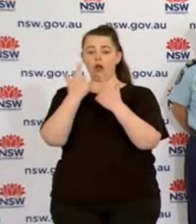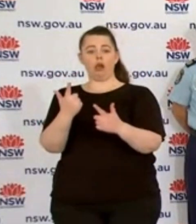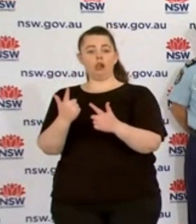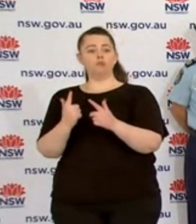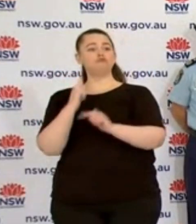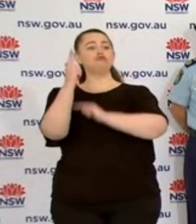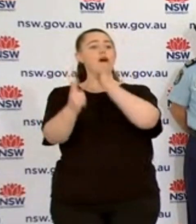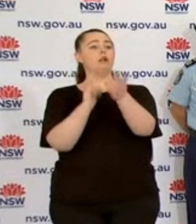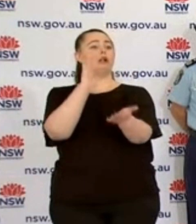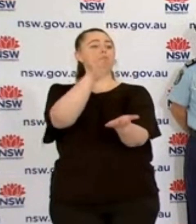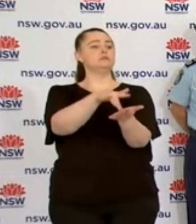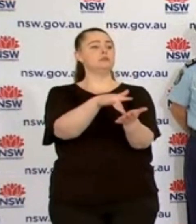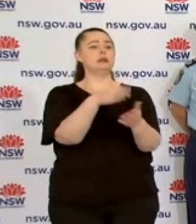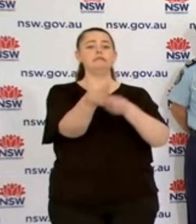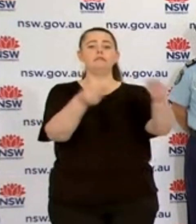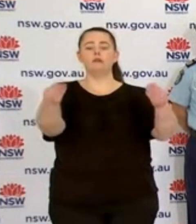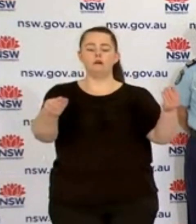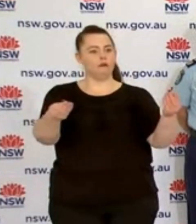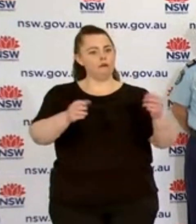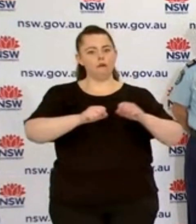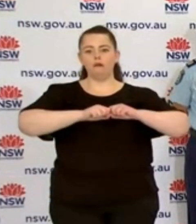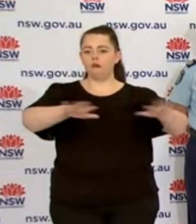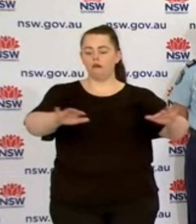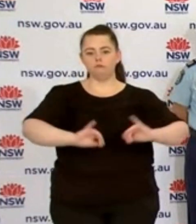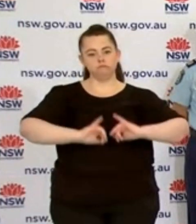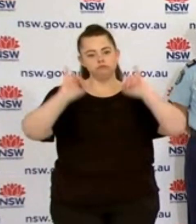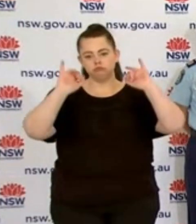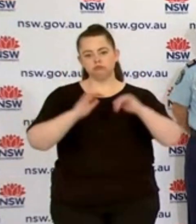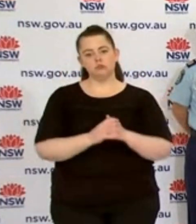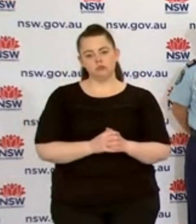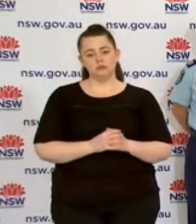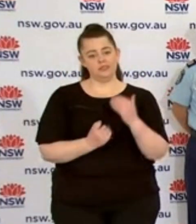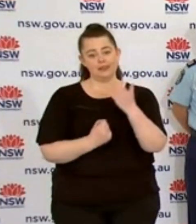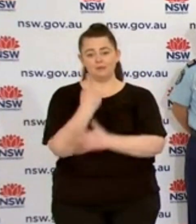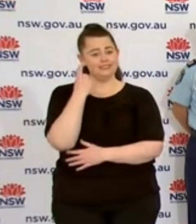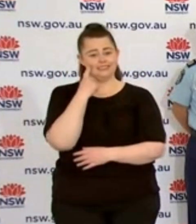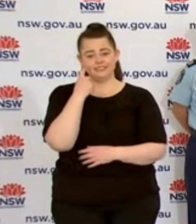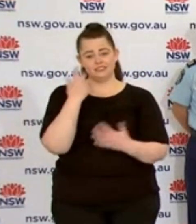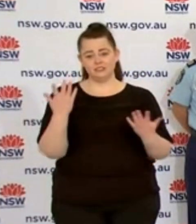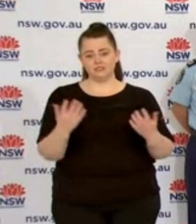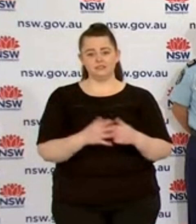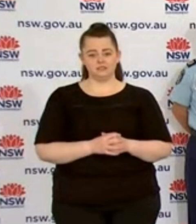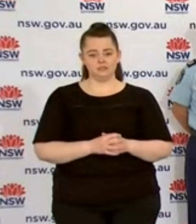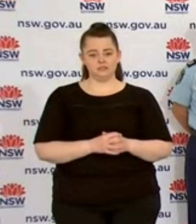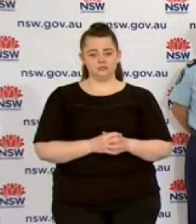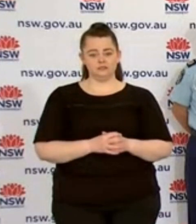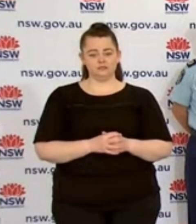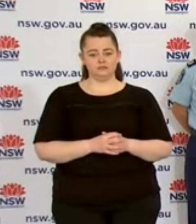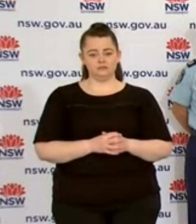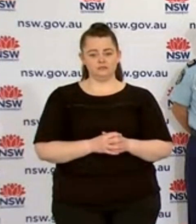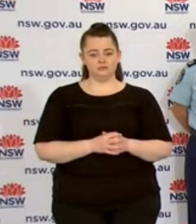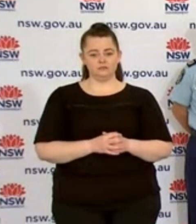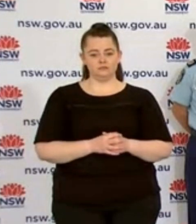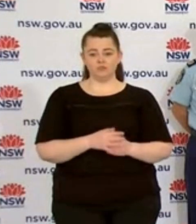government areas. And unfortunately, that is what Delta strain is like. It only takes a handful of